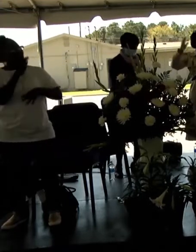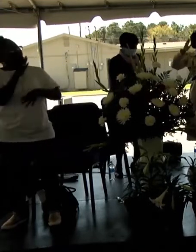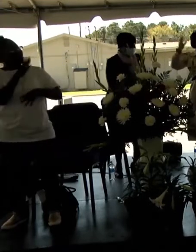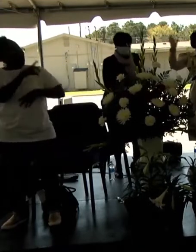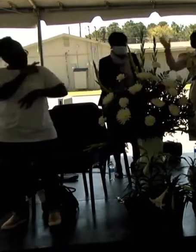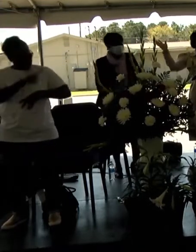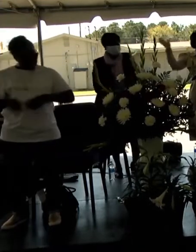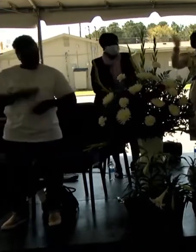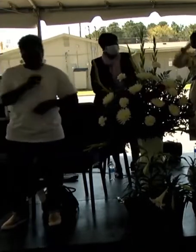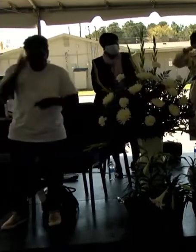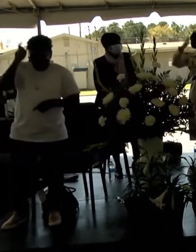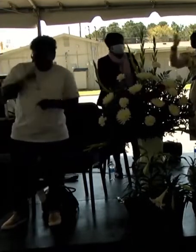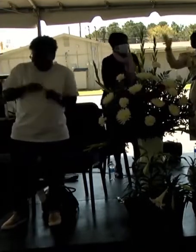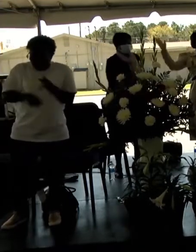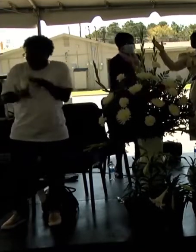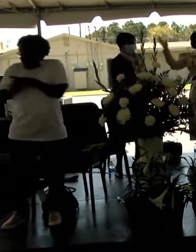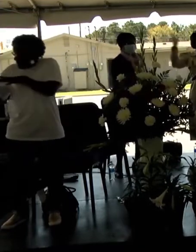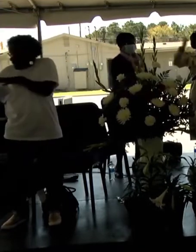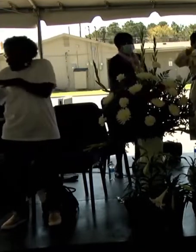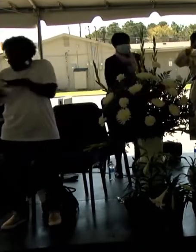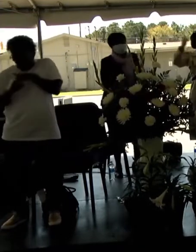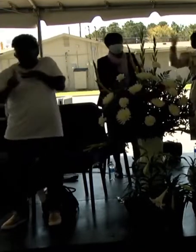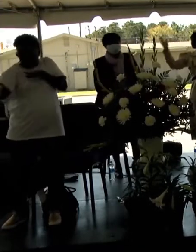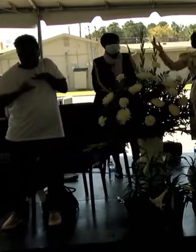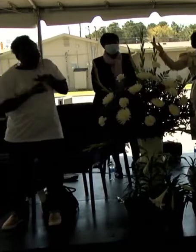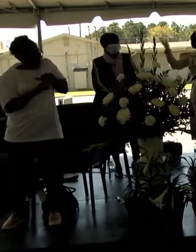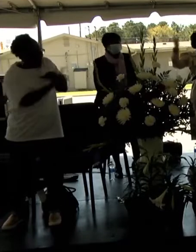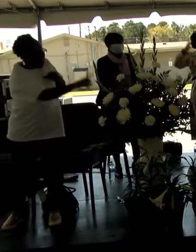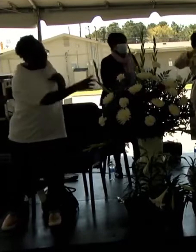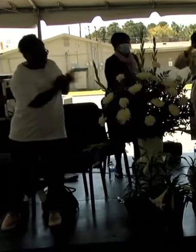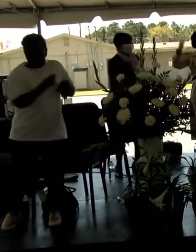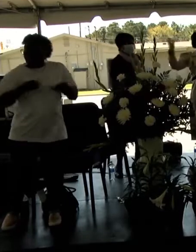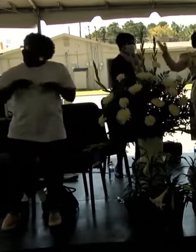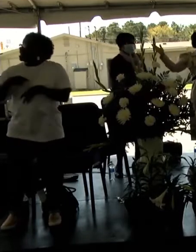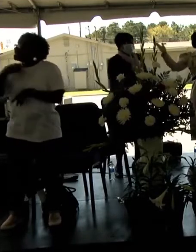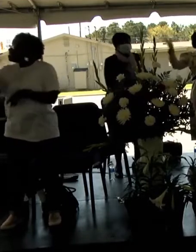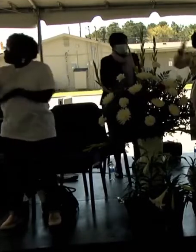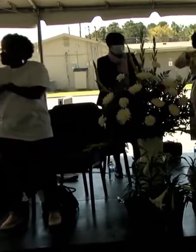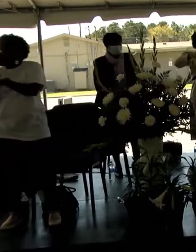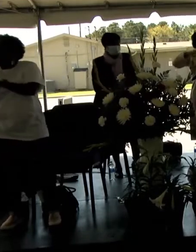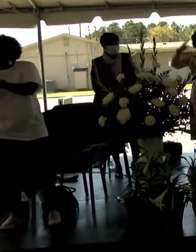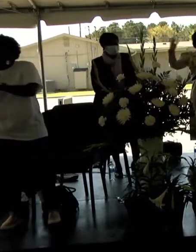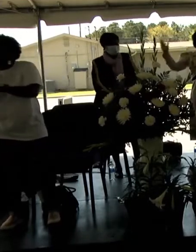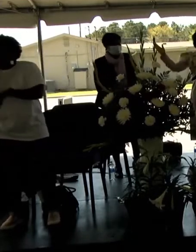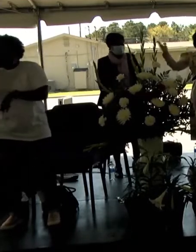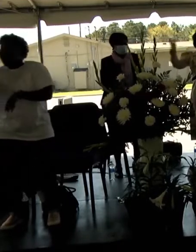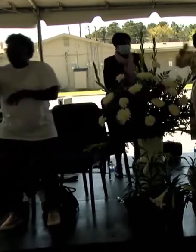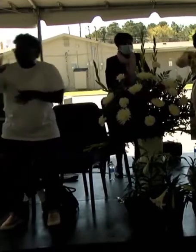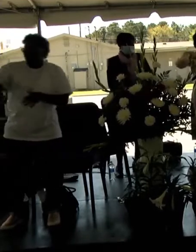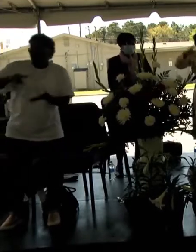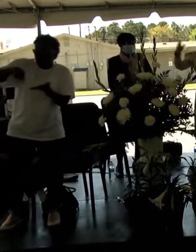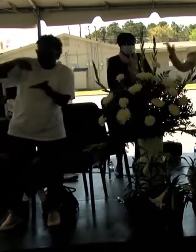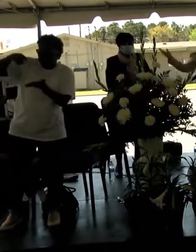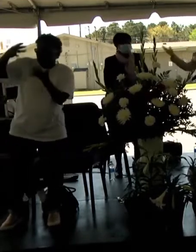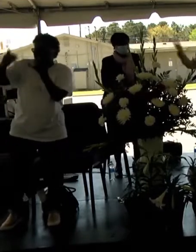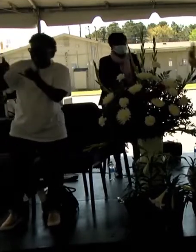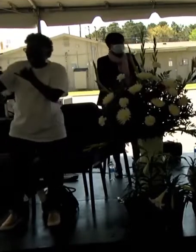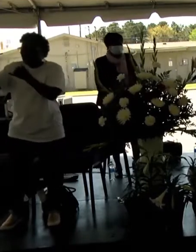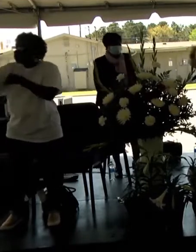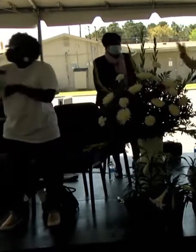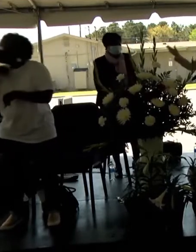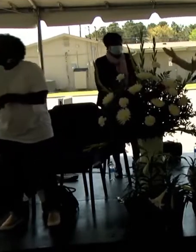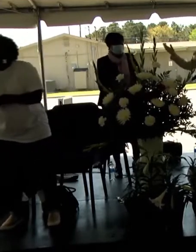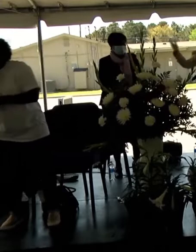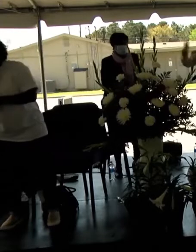and they got to flee on every side from the north, south, east, and west. And I double dog dare you that because of the resurrection right now, you